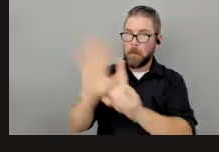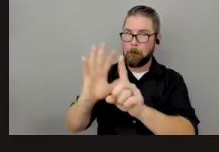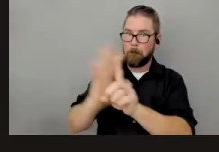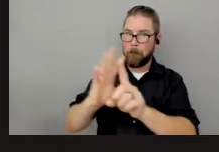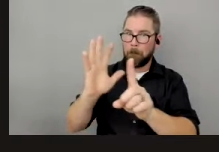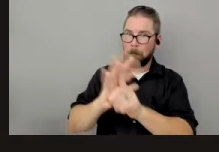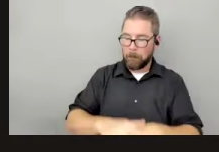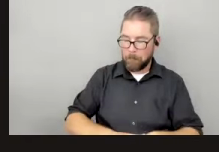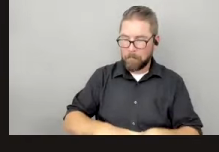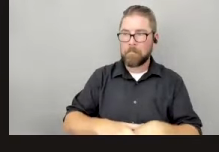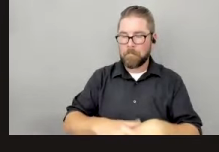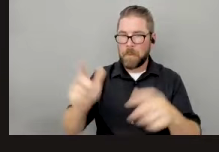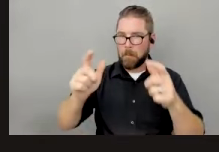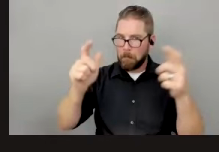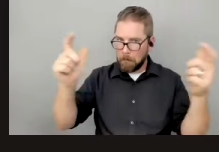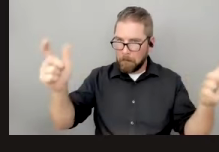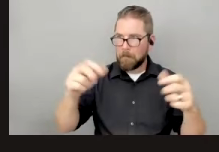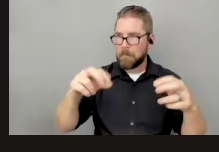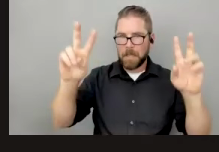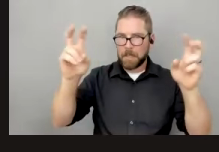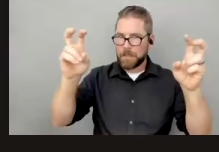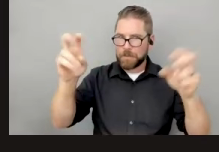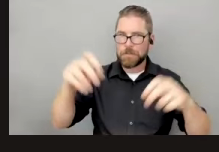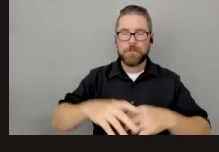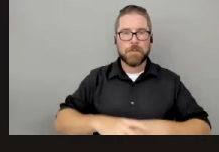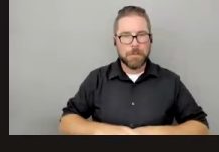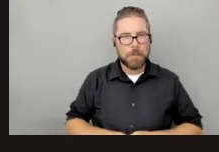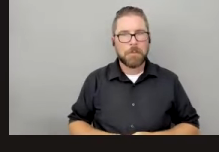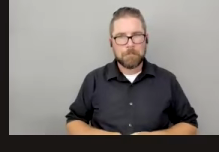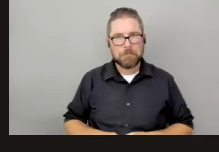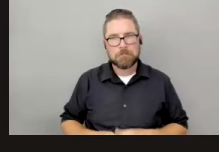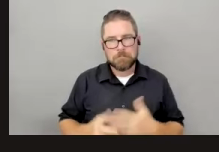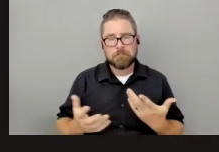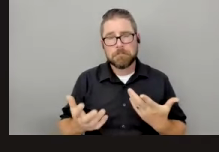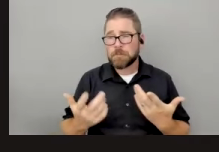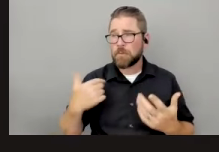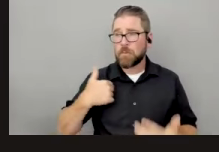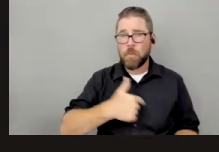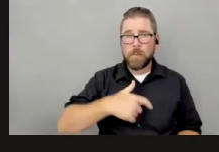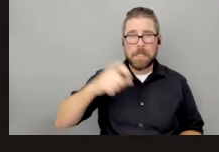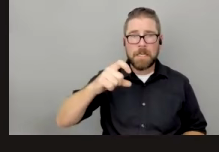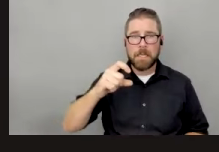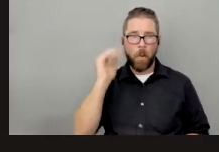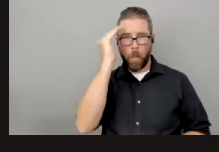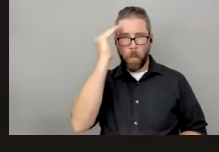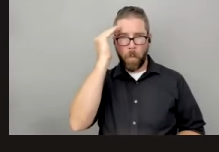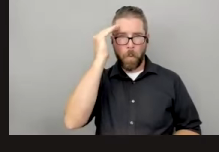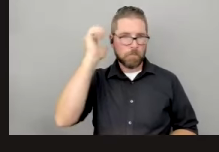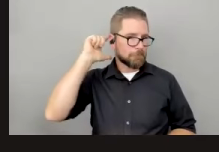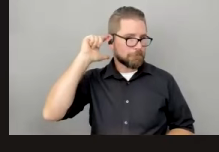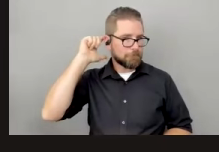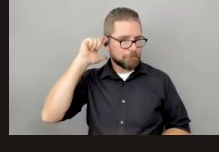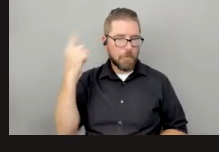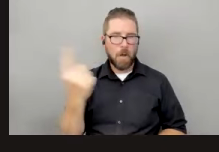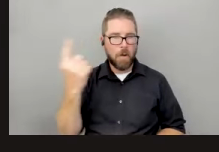becoming a big issue. So it's something that we all just need to be more cautious and aware of. Yeah. We'll go ahead and move on to the next